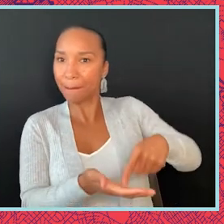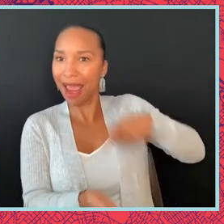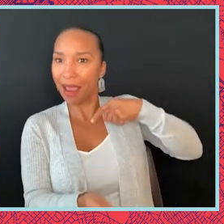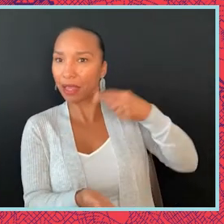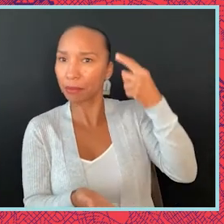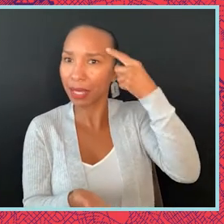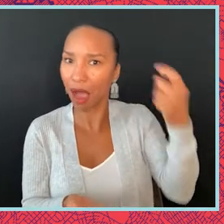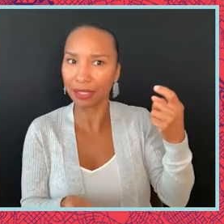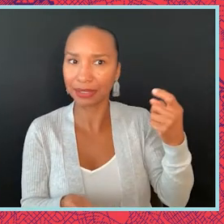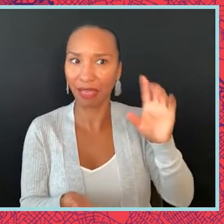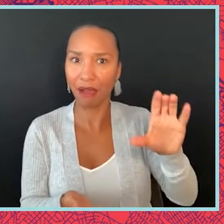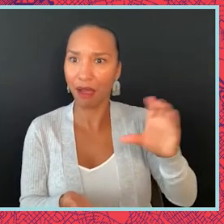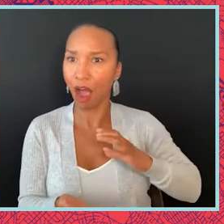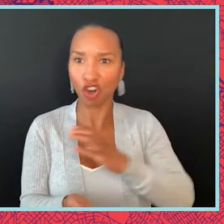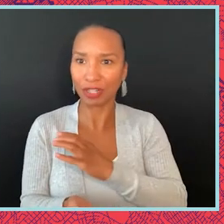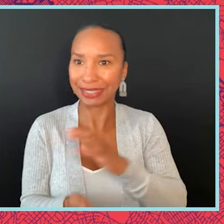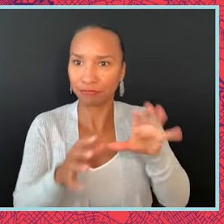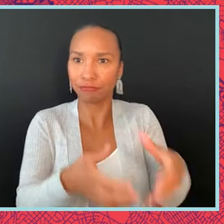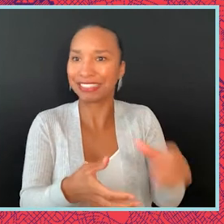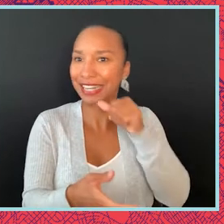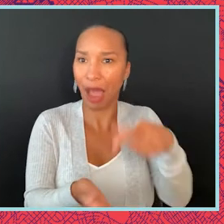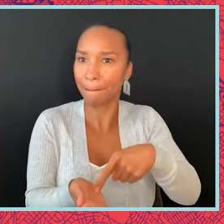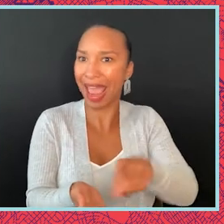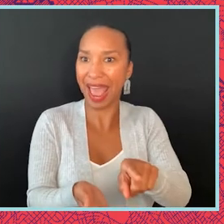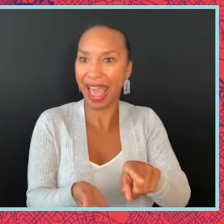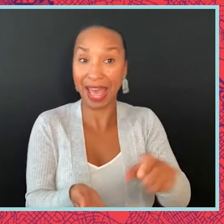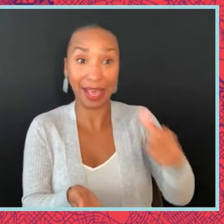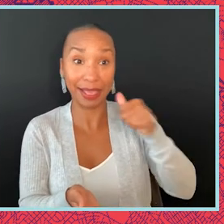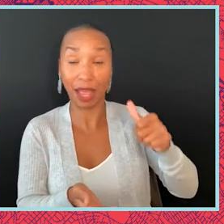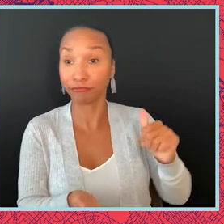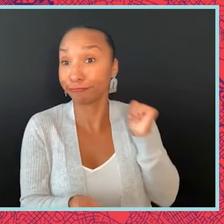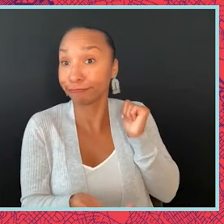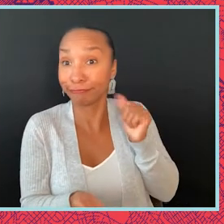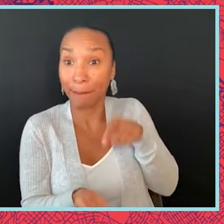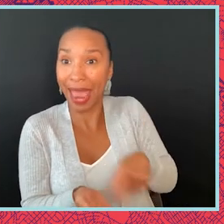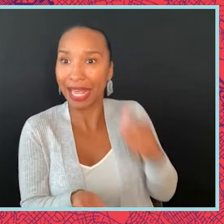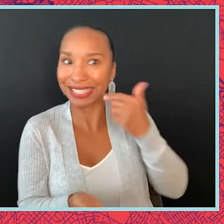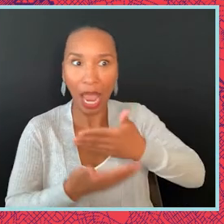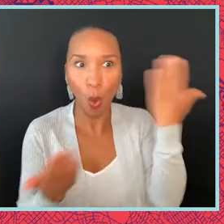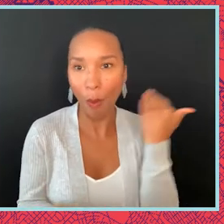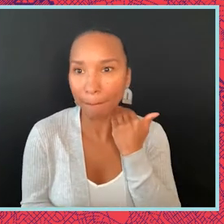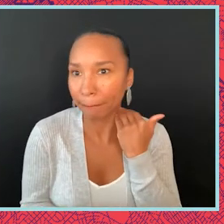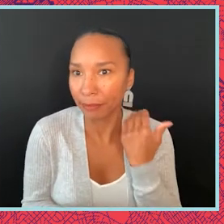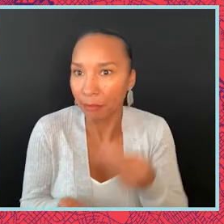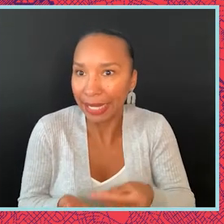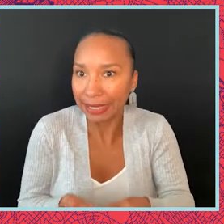pay because they were not paid by the Continental Congress. They stiffed them essentially because they didn't have any